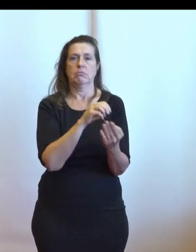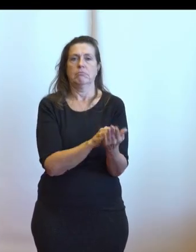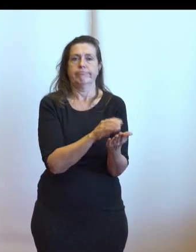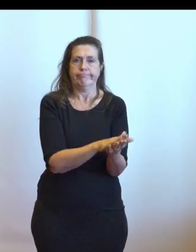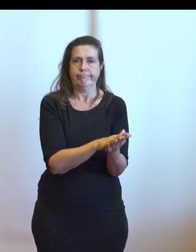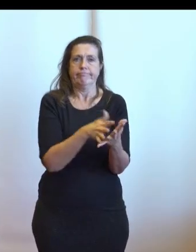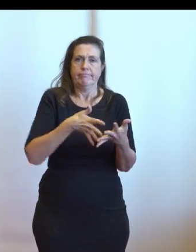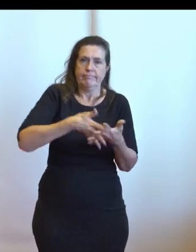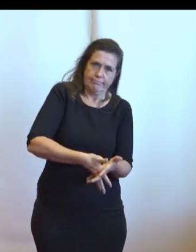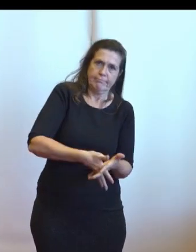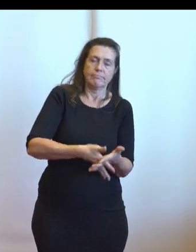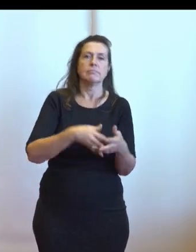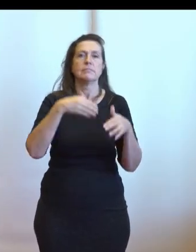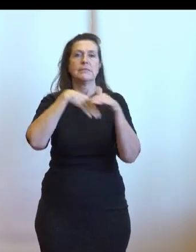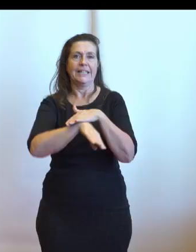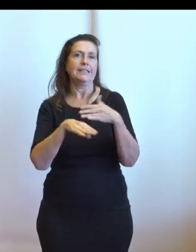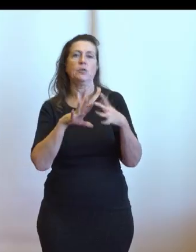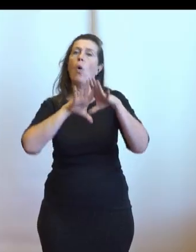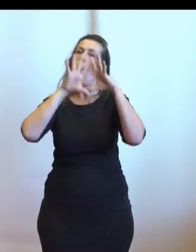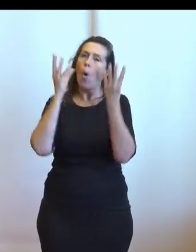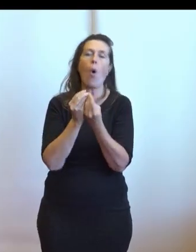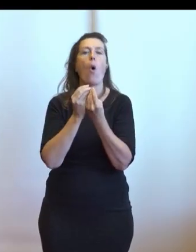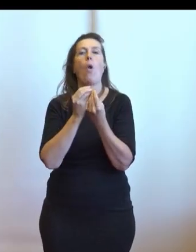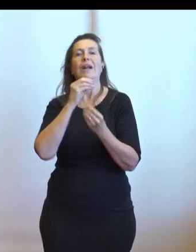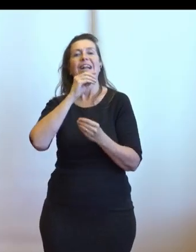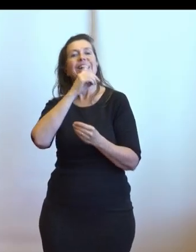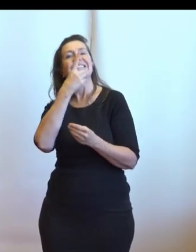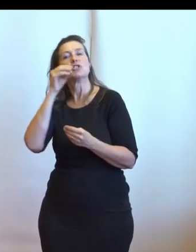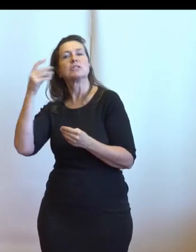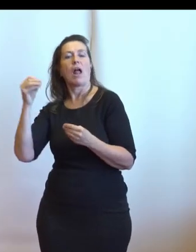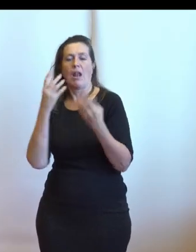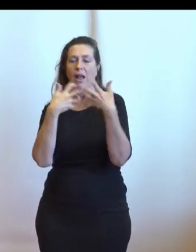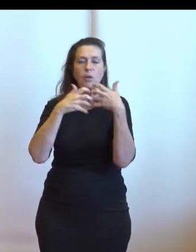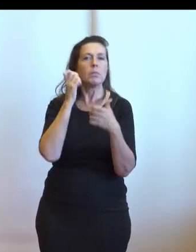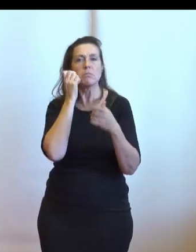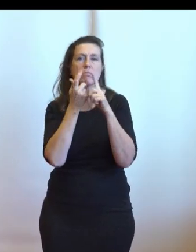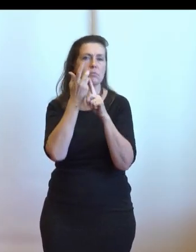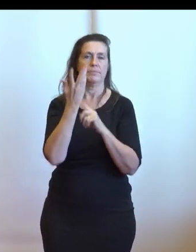is available, so all digital equipment. Thank you. And